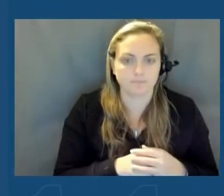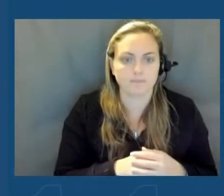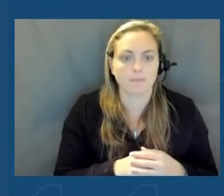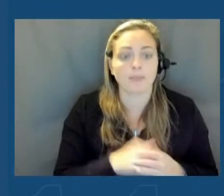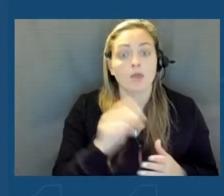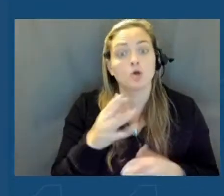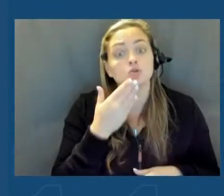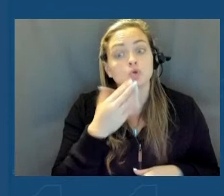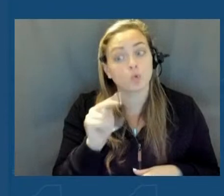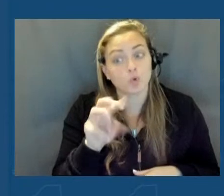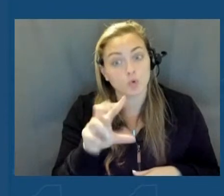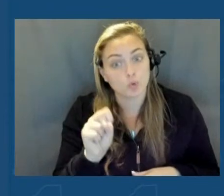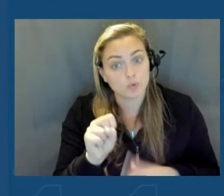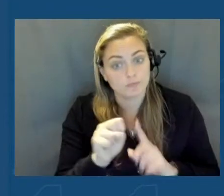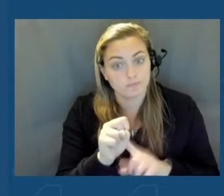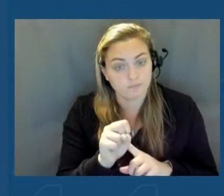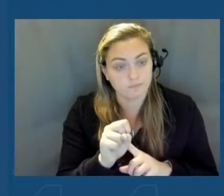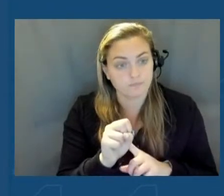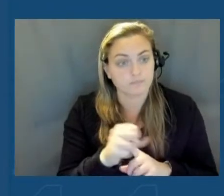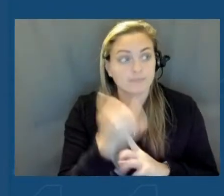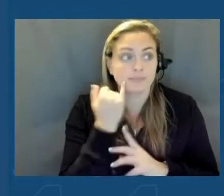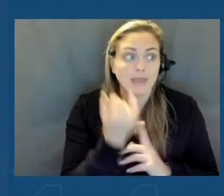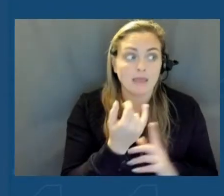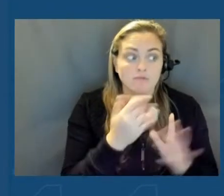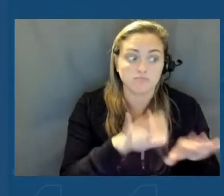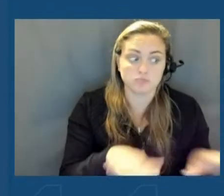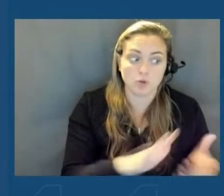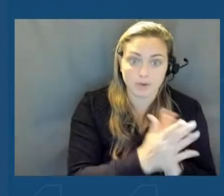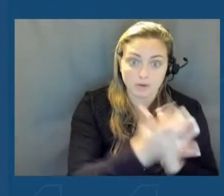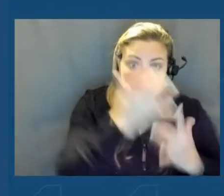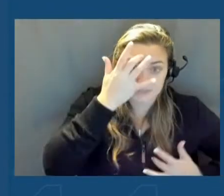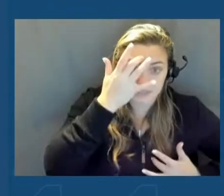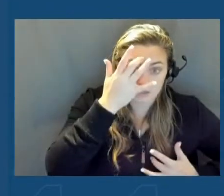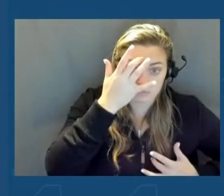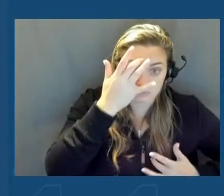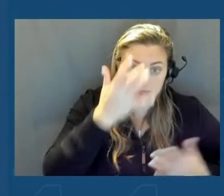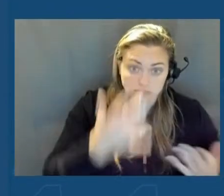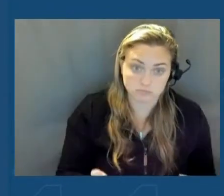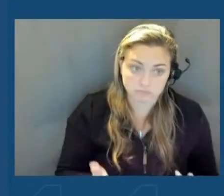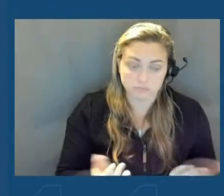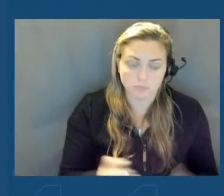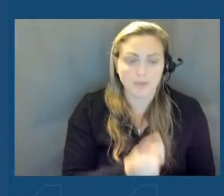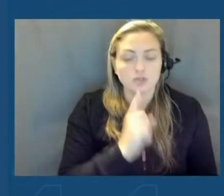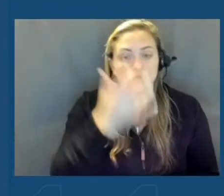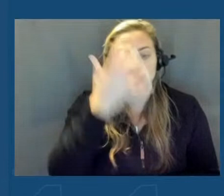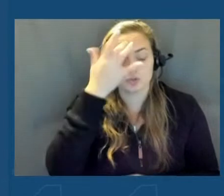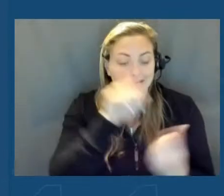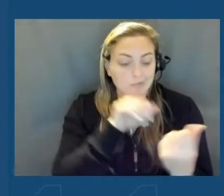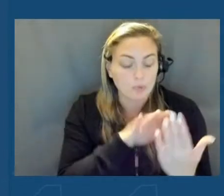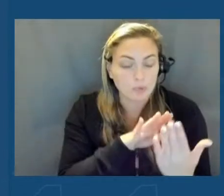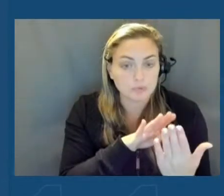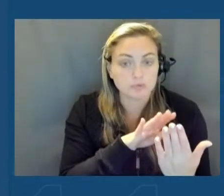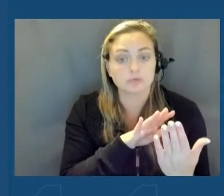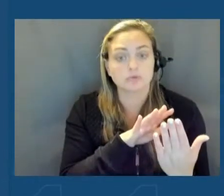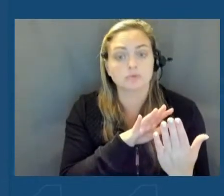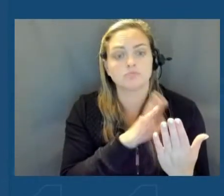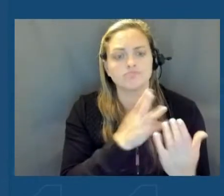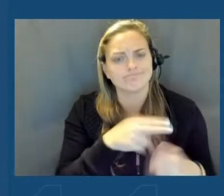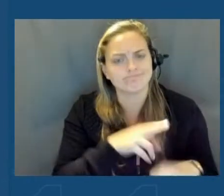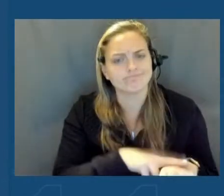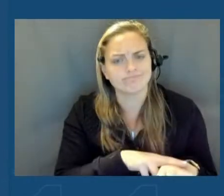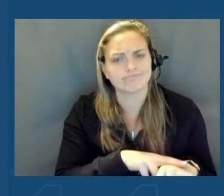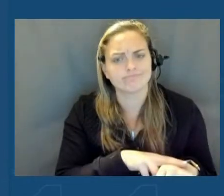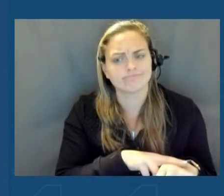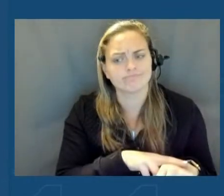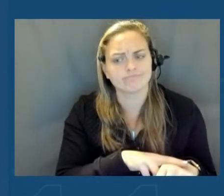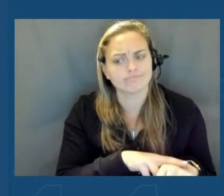news. If a child does get sick, we still want to make sure that there's a smart approach. And of course,